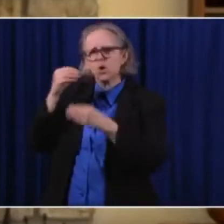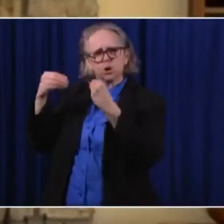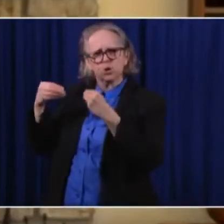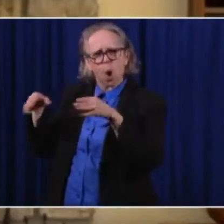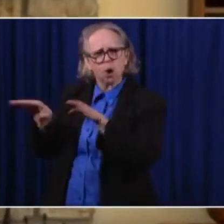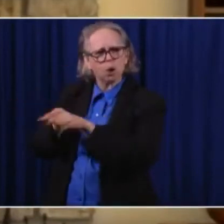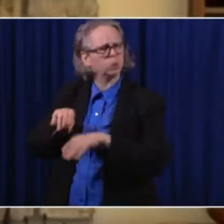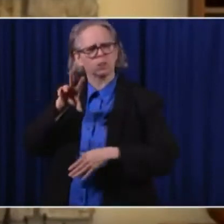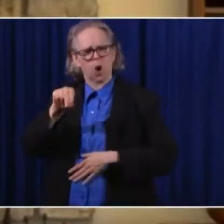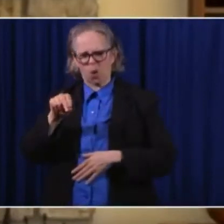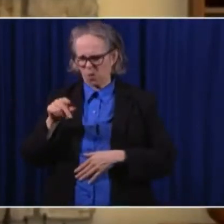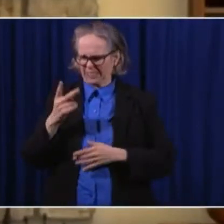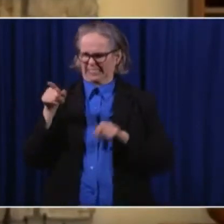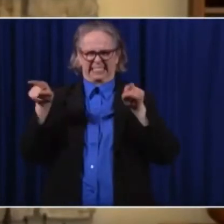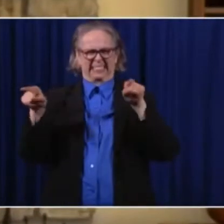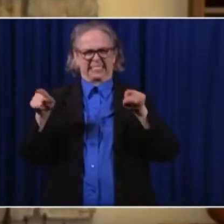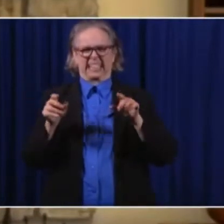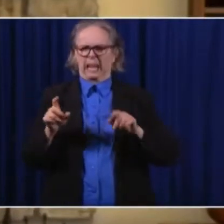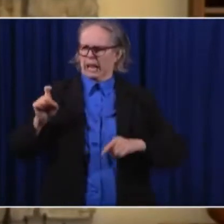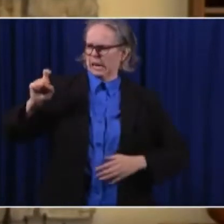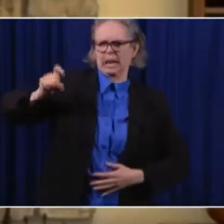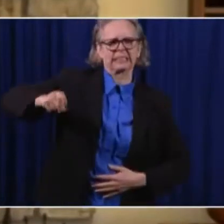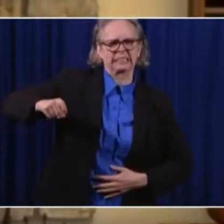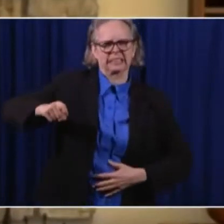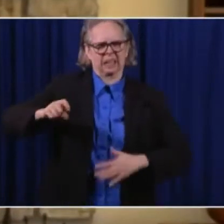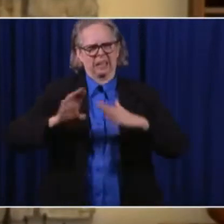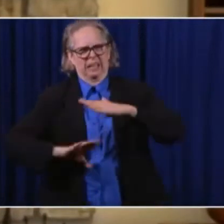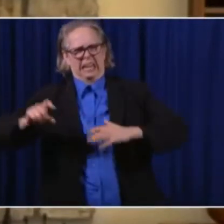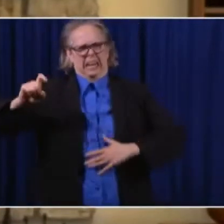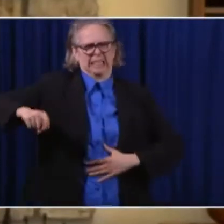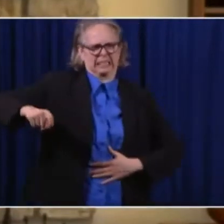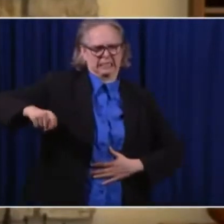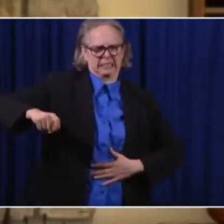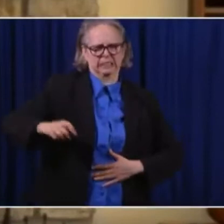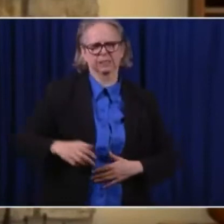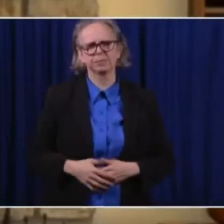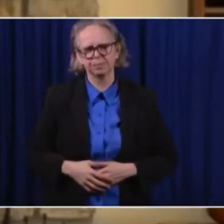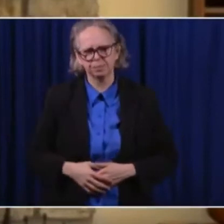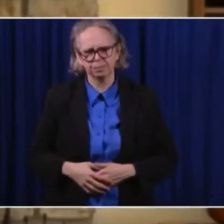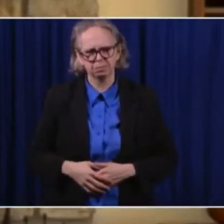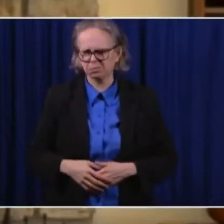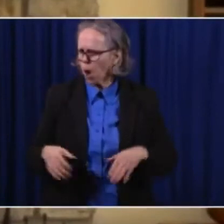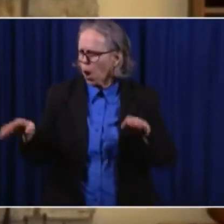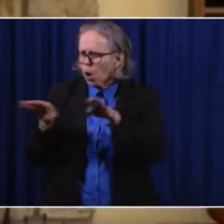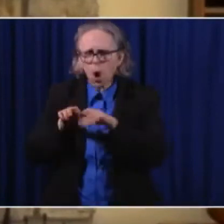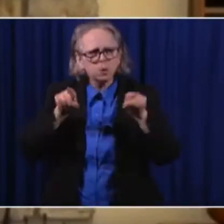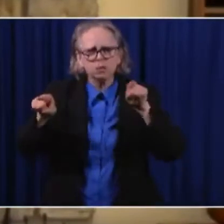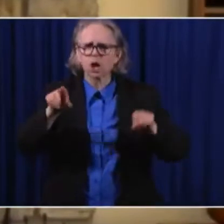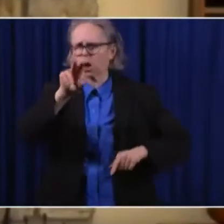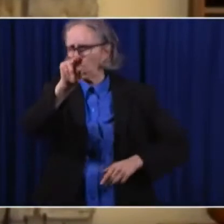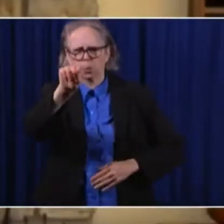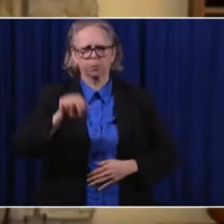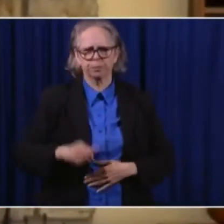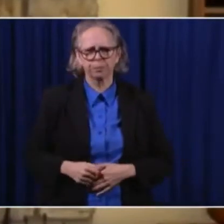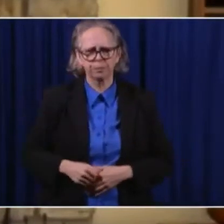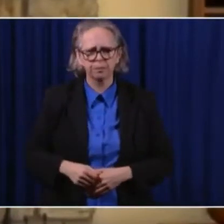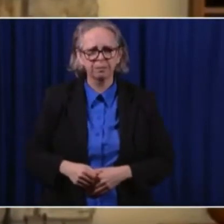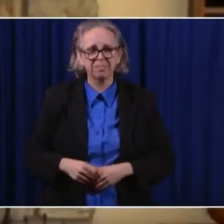that some people need late at night, that someone is sick. We're not going to close those. As far as